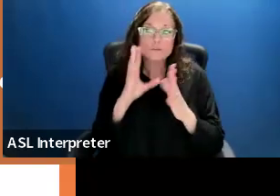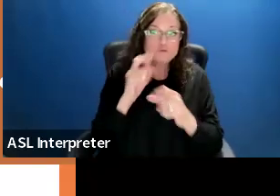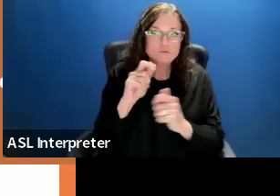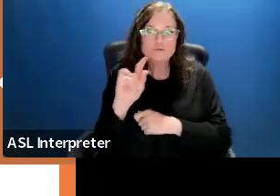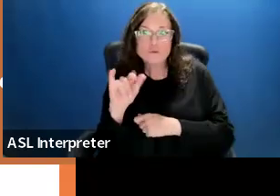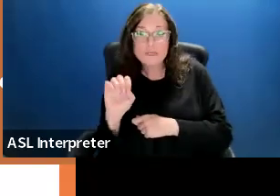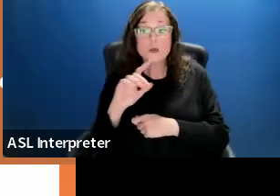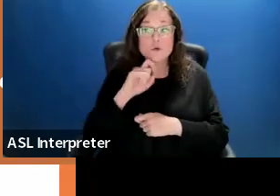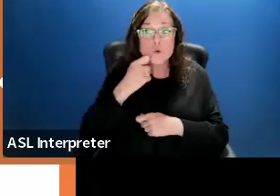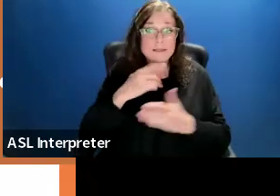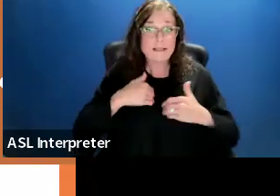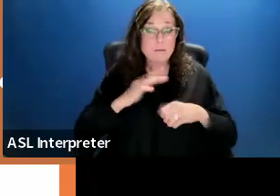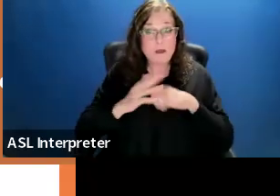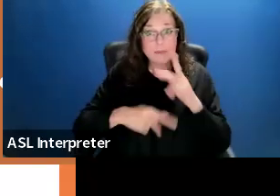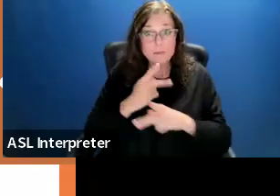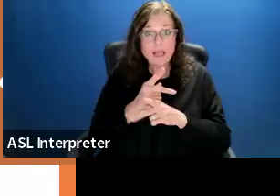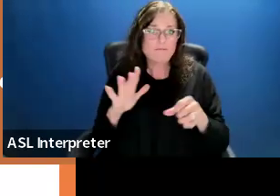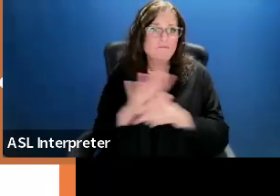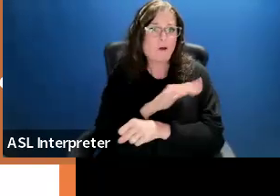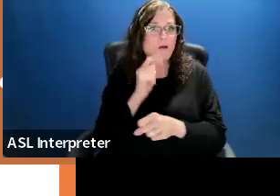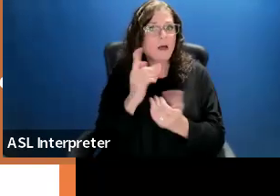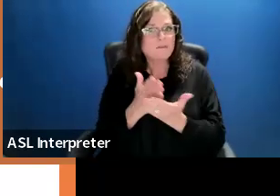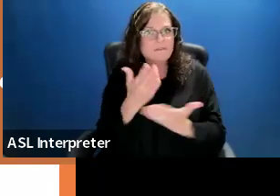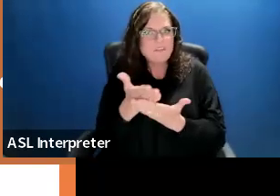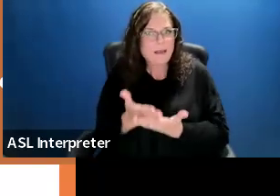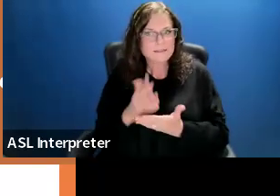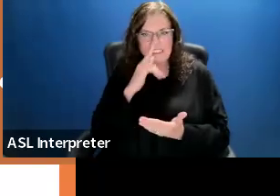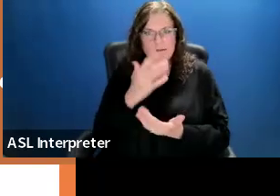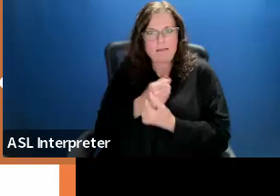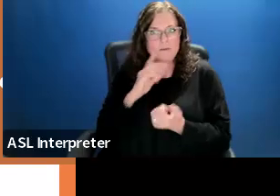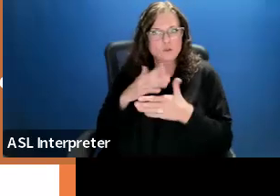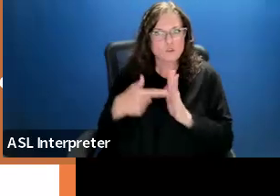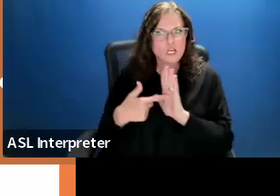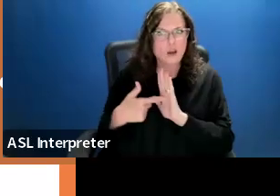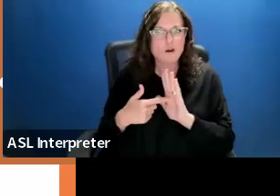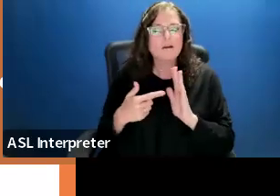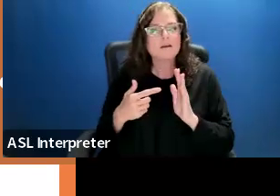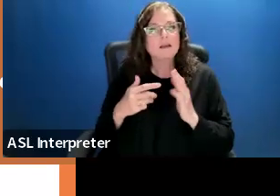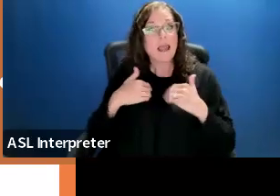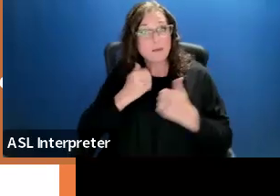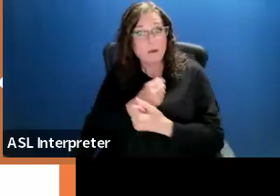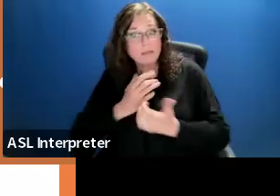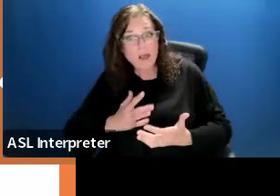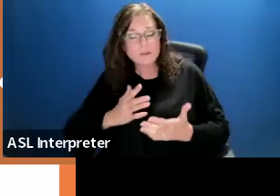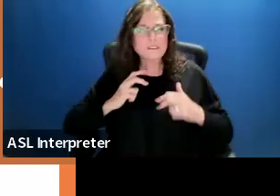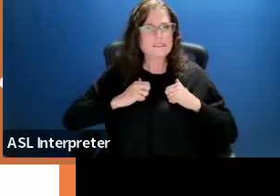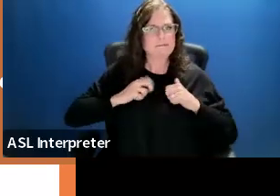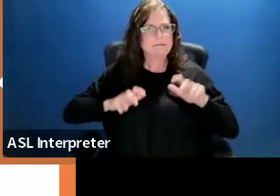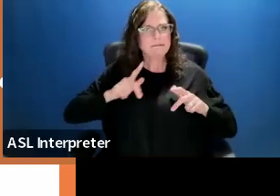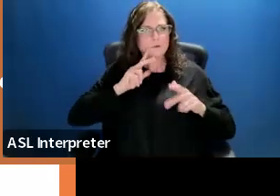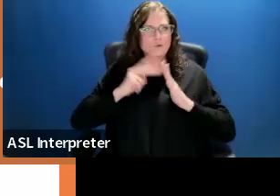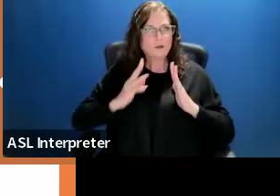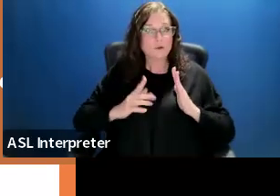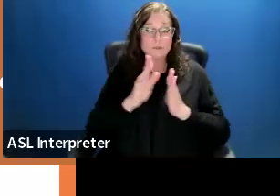Coolest Animals on the Planet is bursting with facts that kids will love to share. This is perfect for animal lovers and reluctant readers.